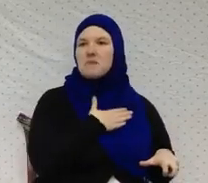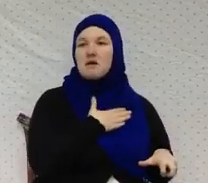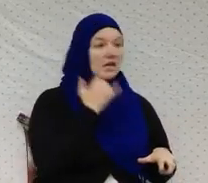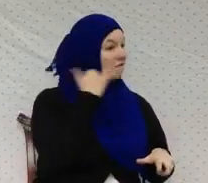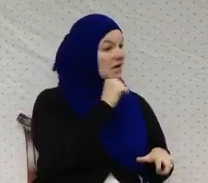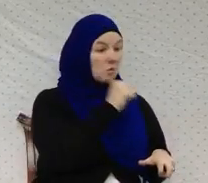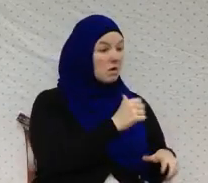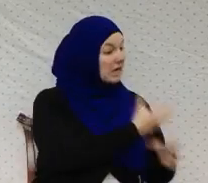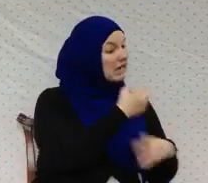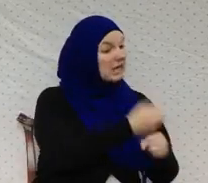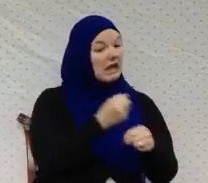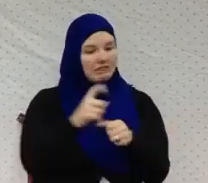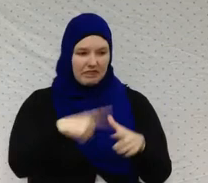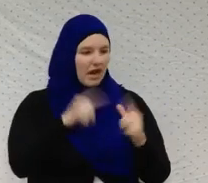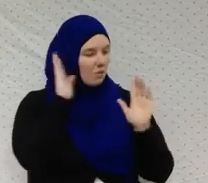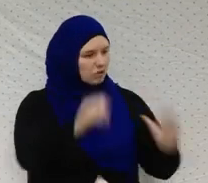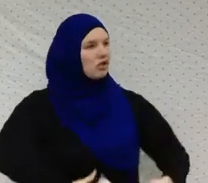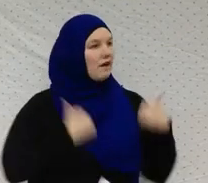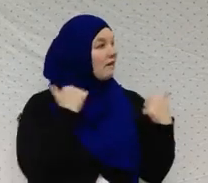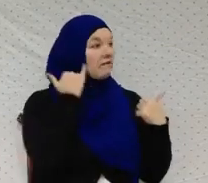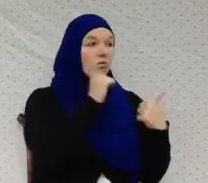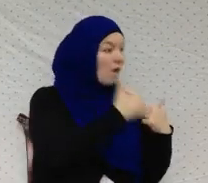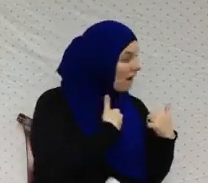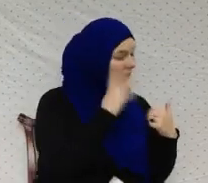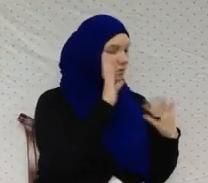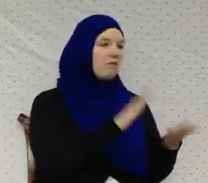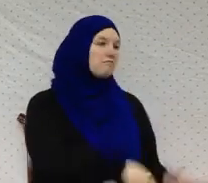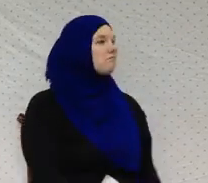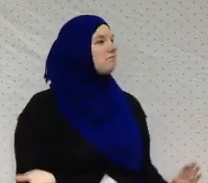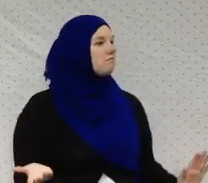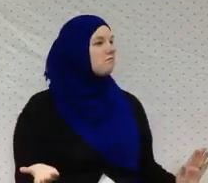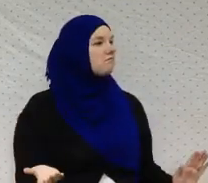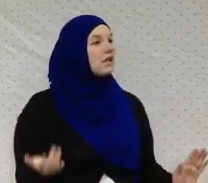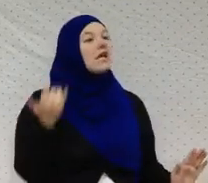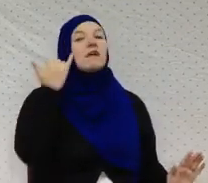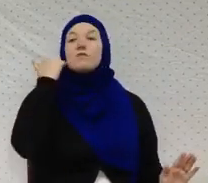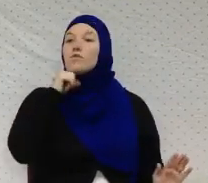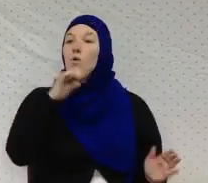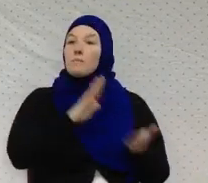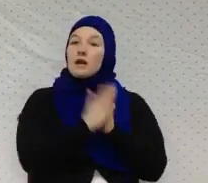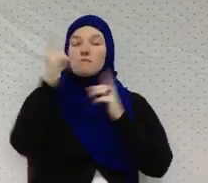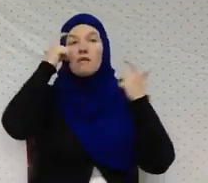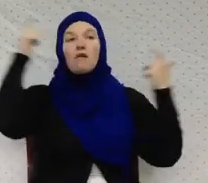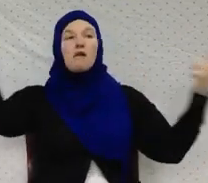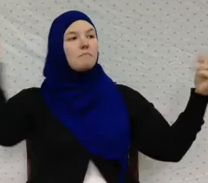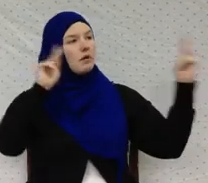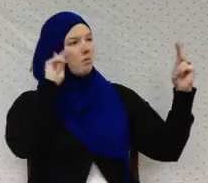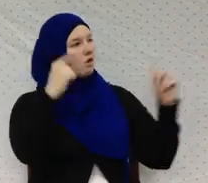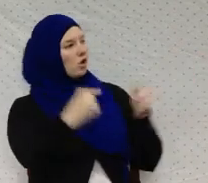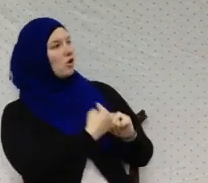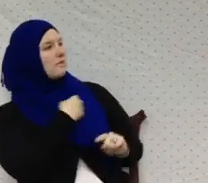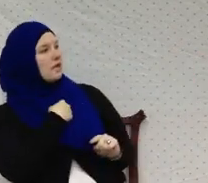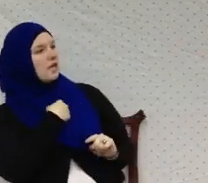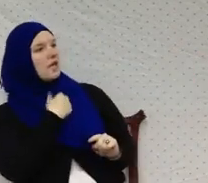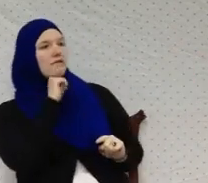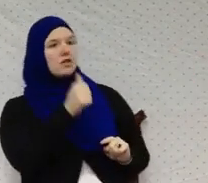as self-preservation, as a survival mechanism. If you don't inflate your ego, people will